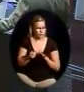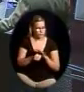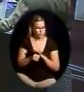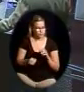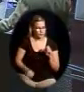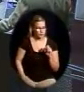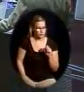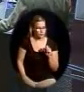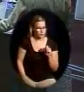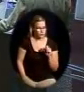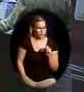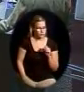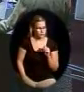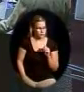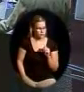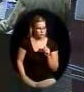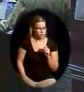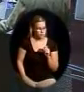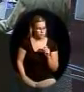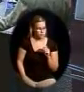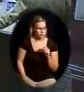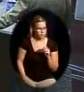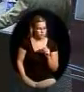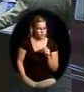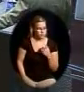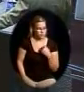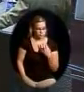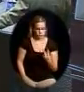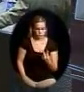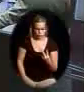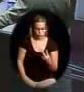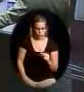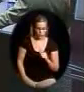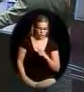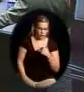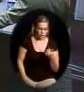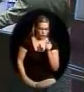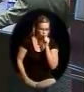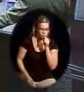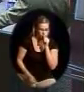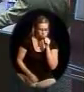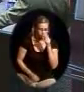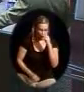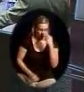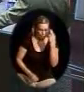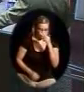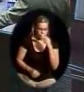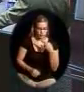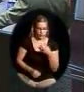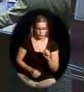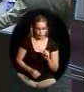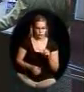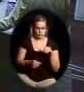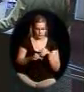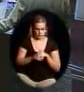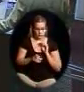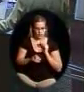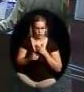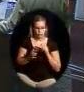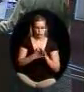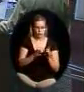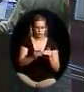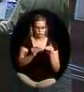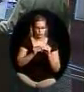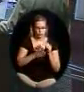Aquinas and St. James are two private Catholic high schools that both exist within our school district, and some of the